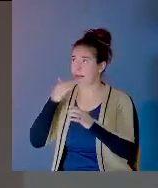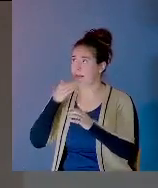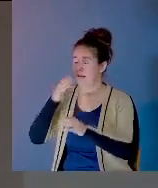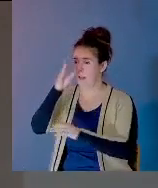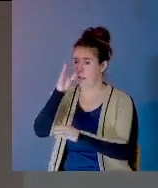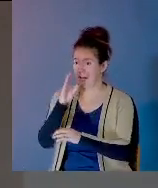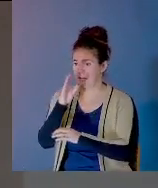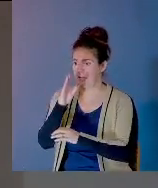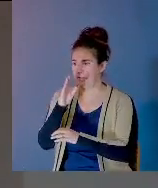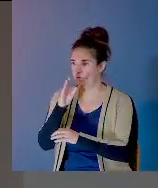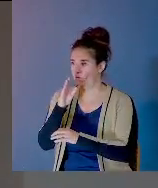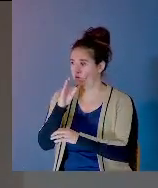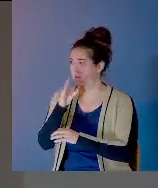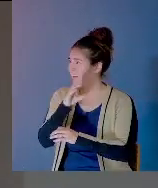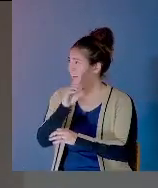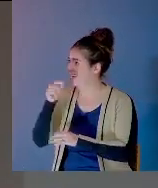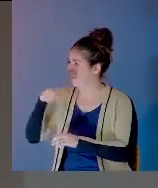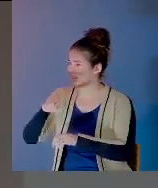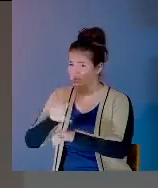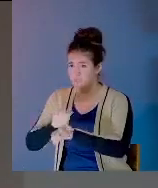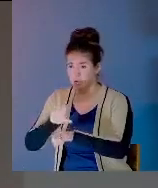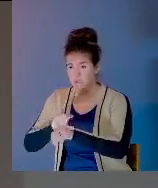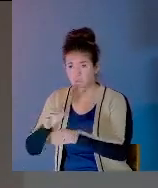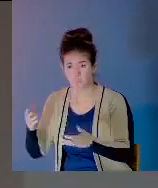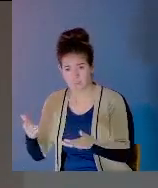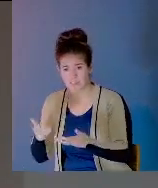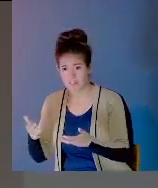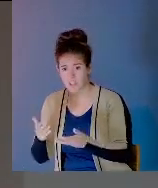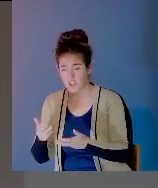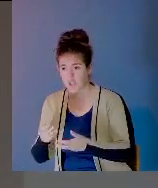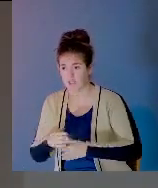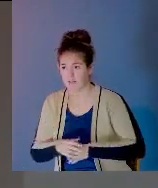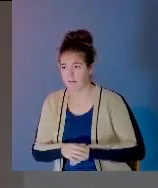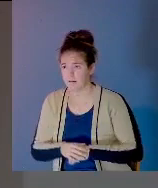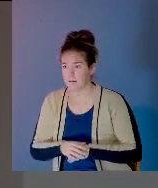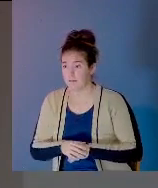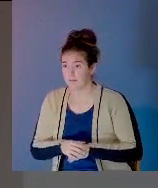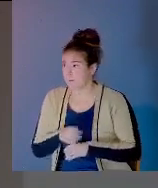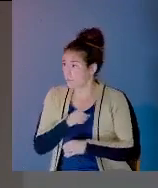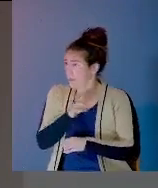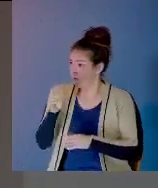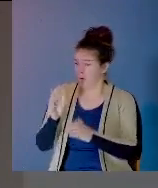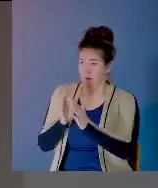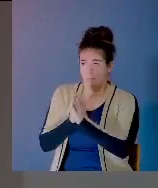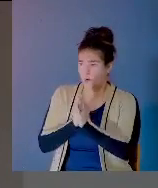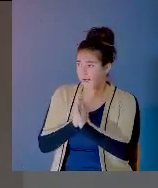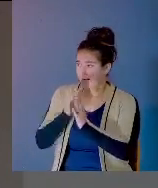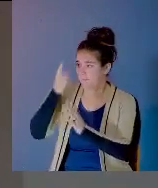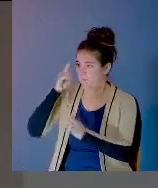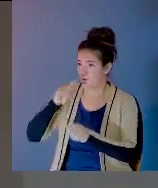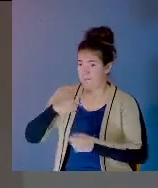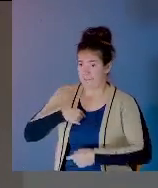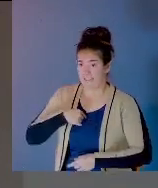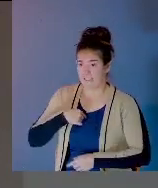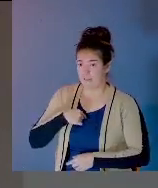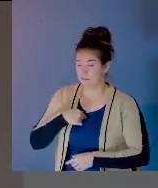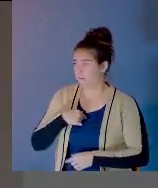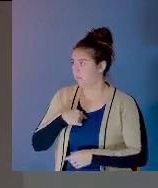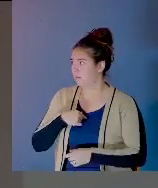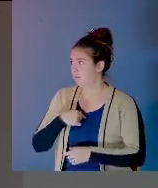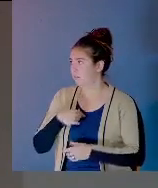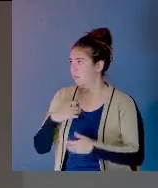church was here for me. All of you here prayed. Those that know what happened. And what happened